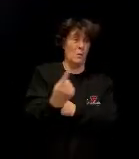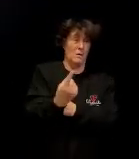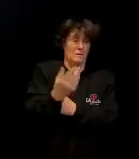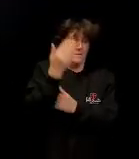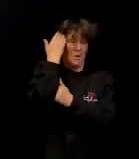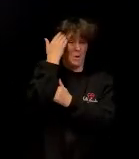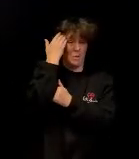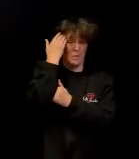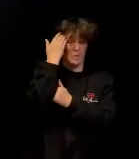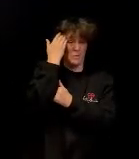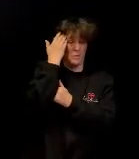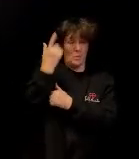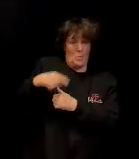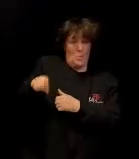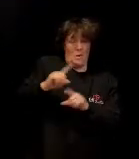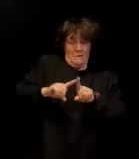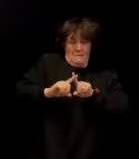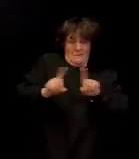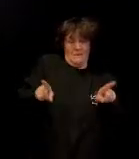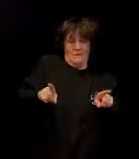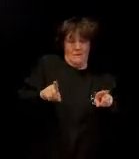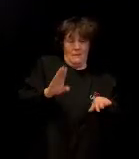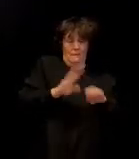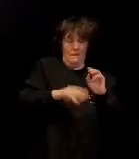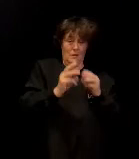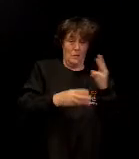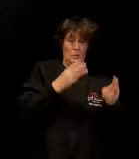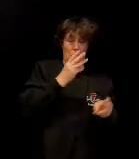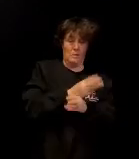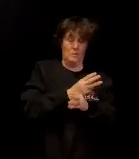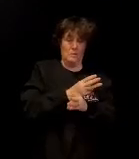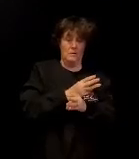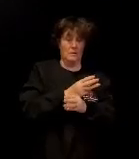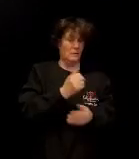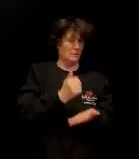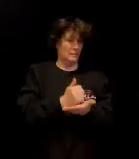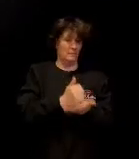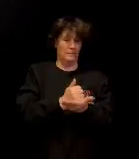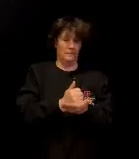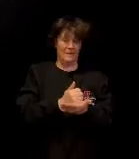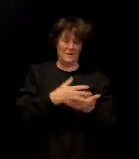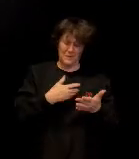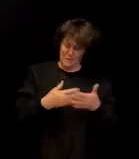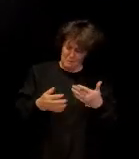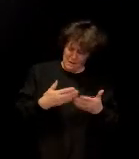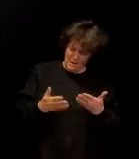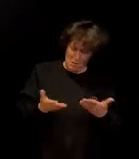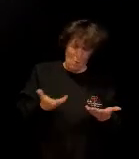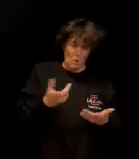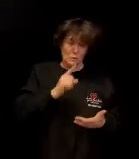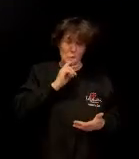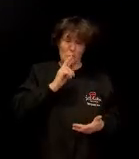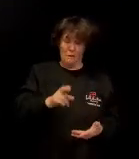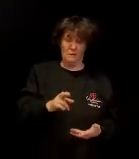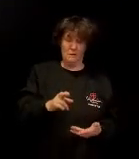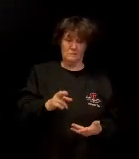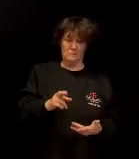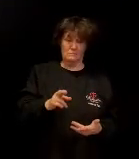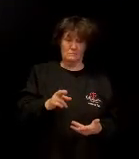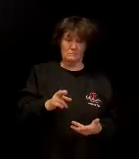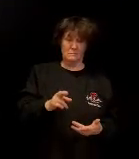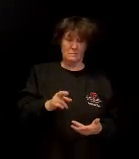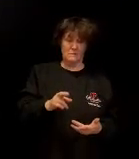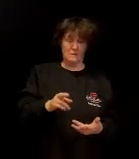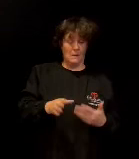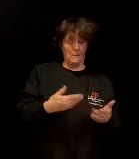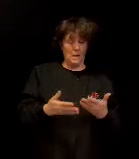different from the world. Amen? Amen. It don't matter what you are. It matters what